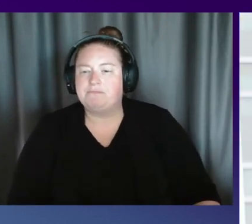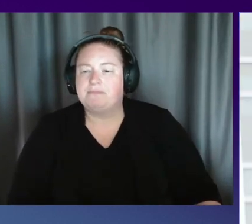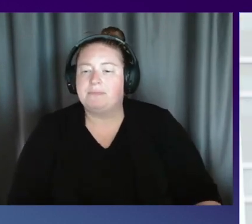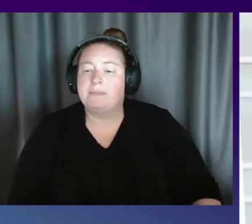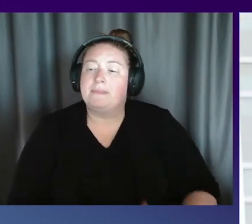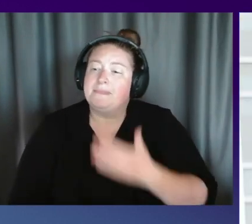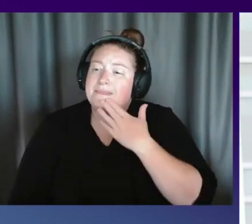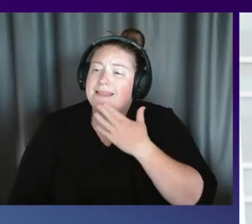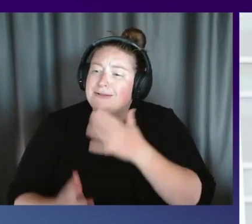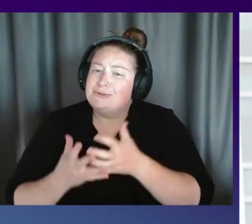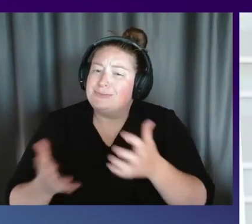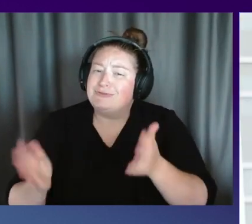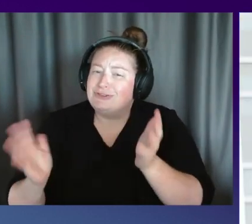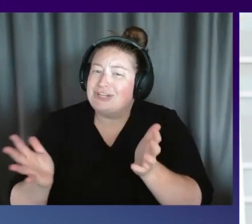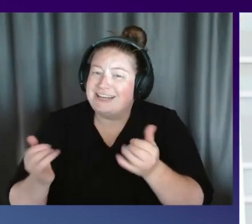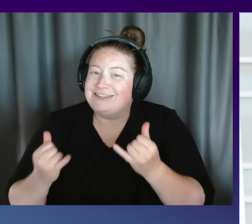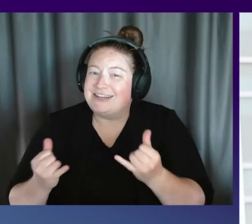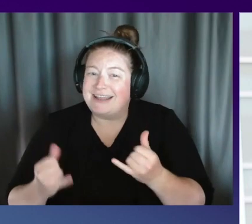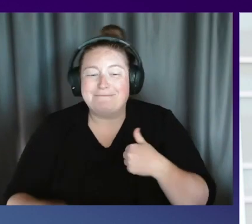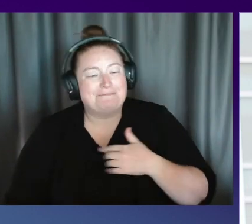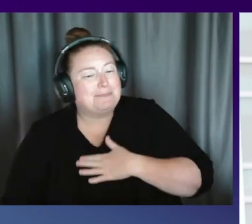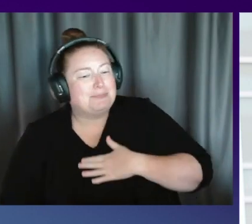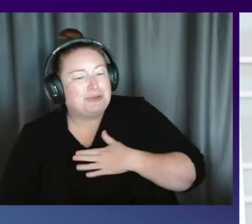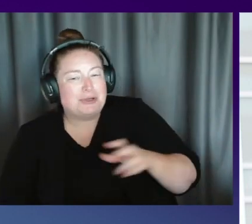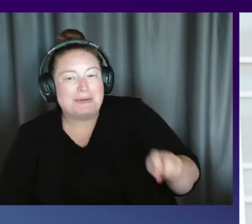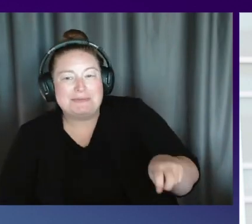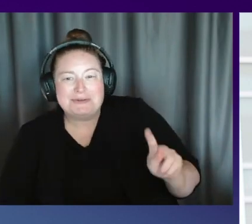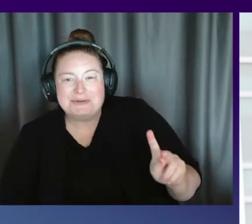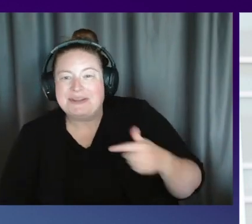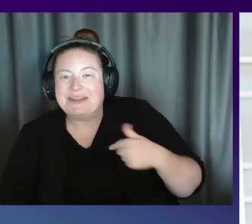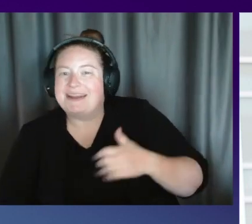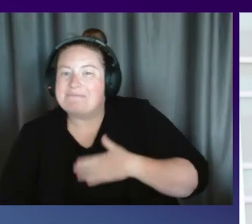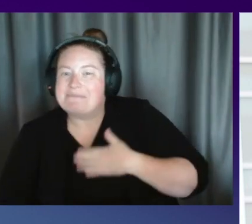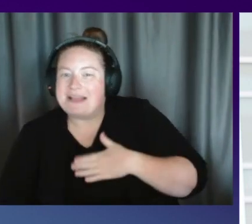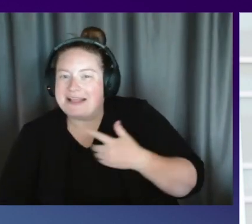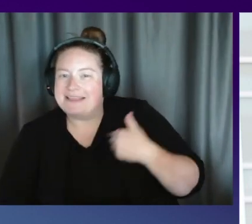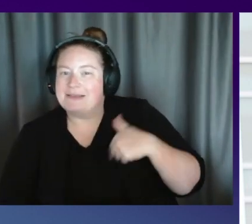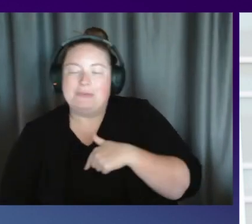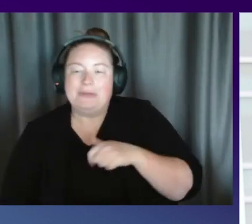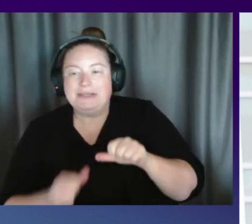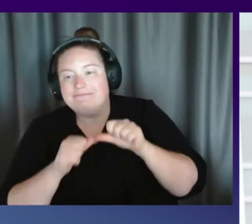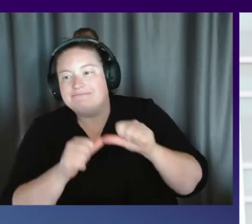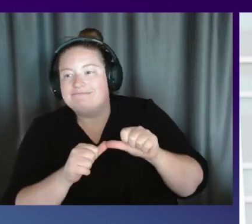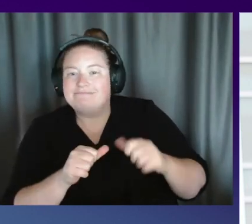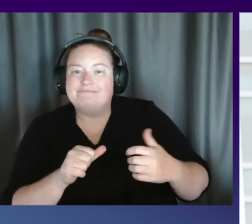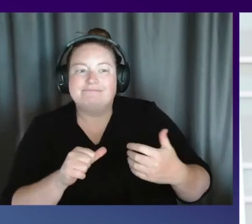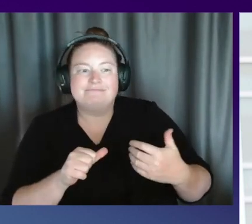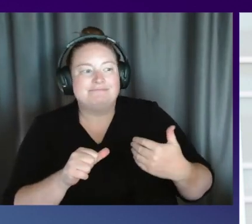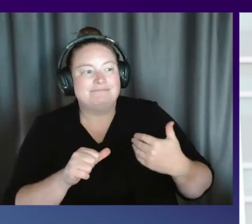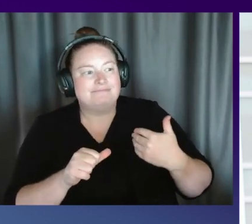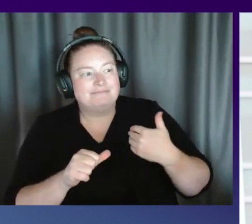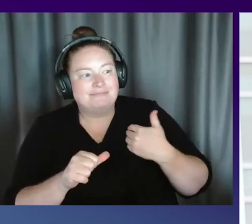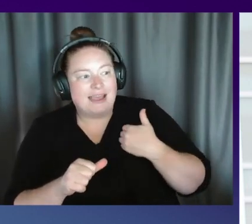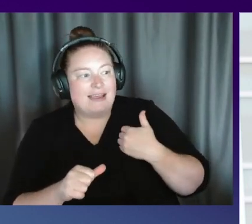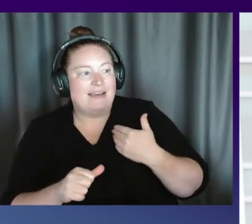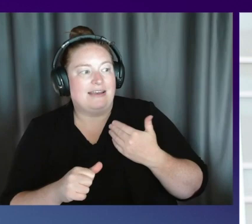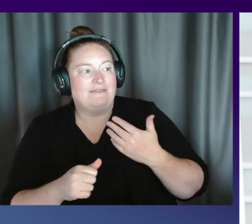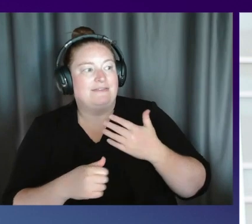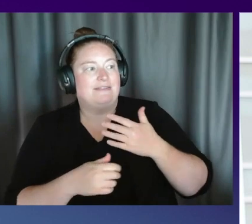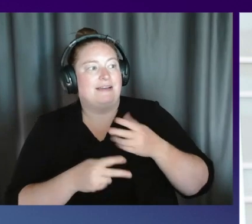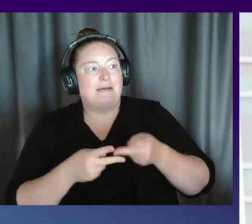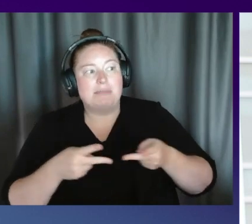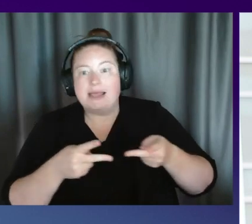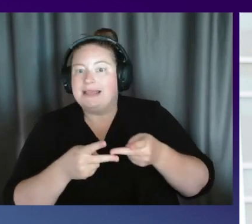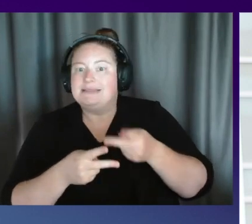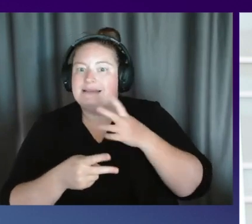today. I appreciate the opportunity, and I'm glad that we continue to have, you know, a venue and opportunities like